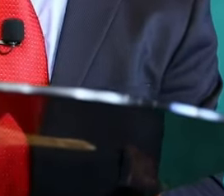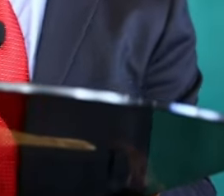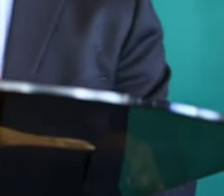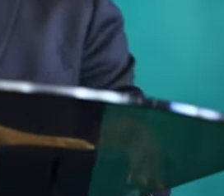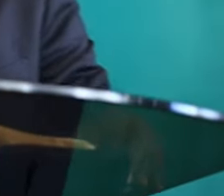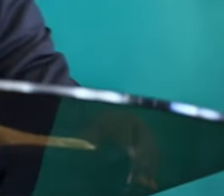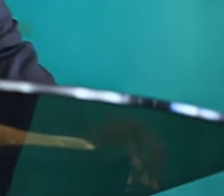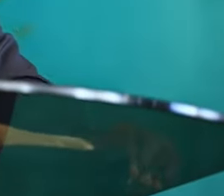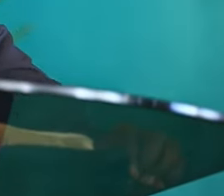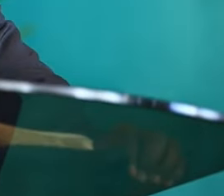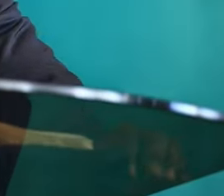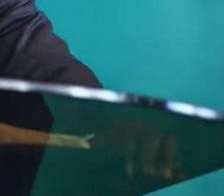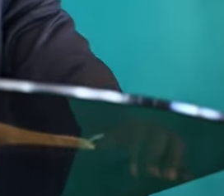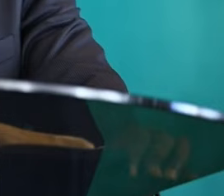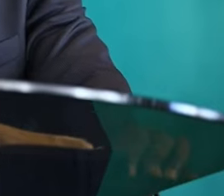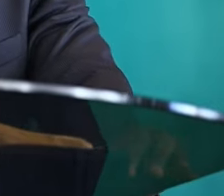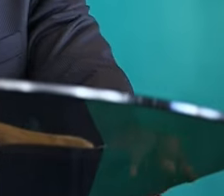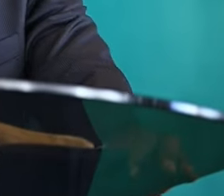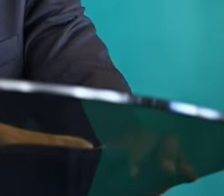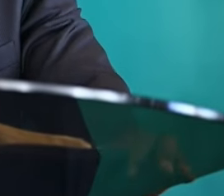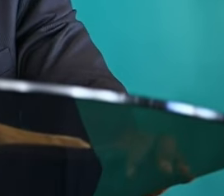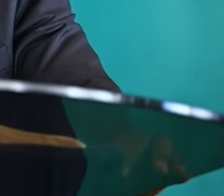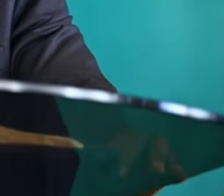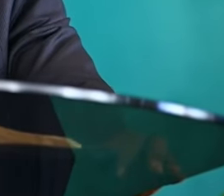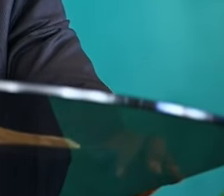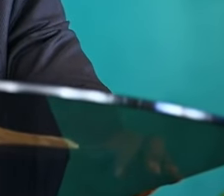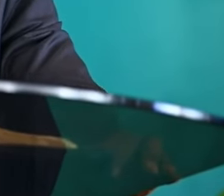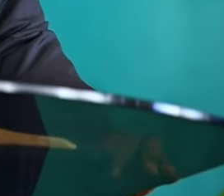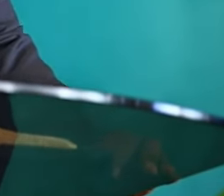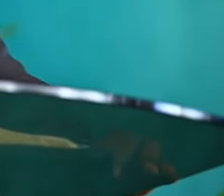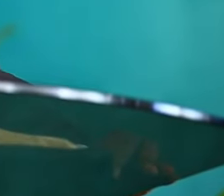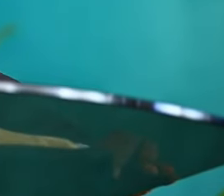know that God has granted them victory. Hallelujah.